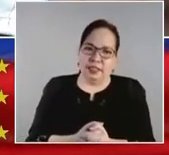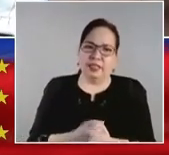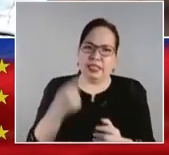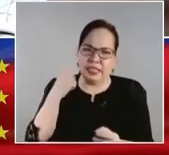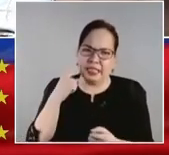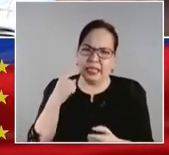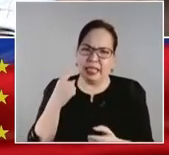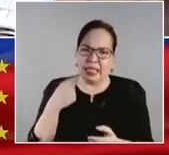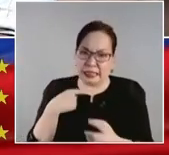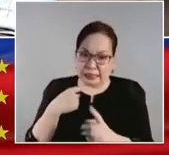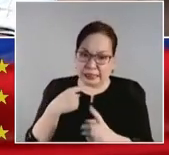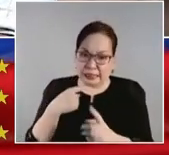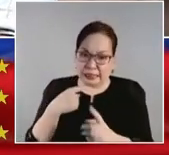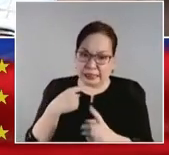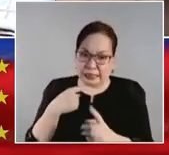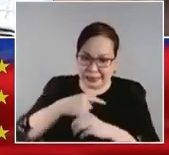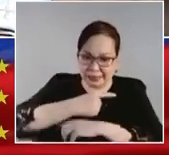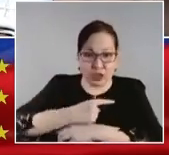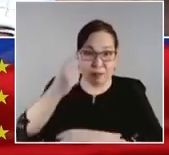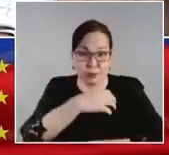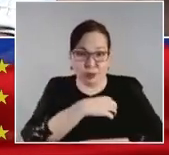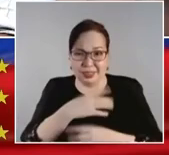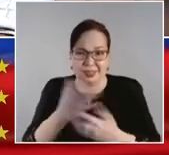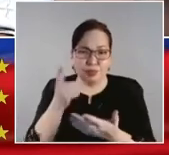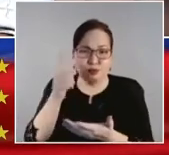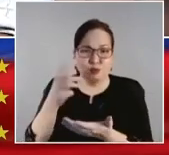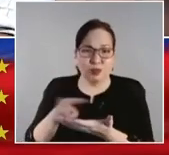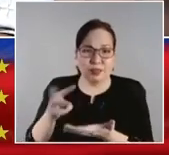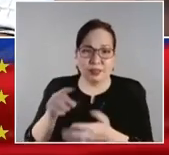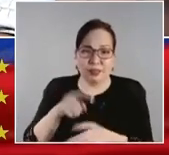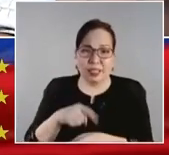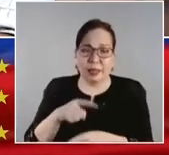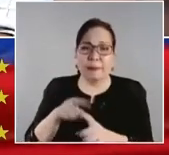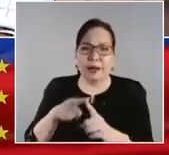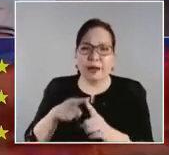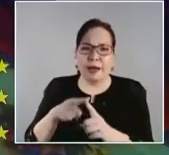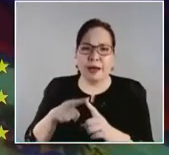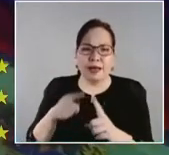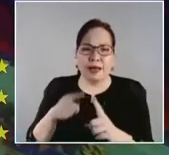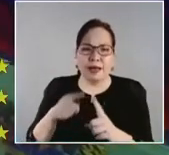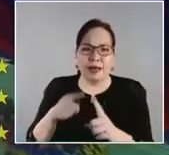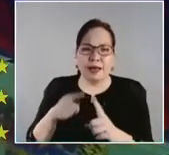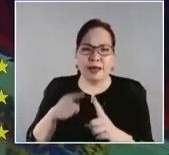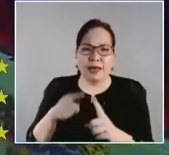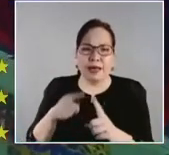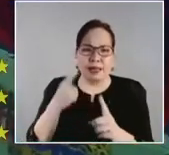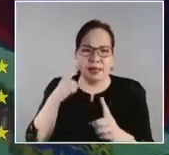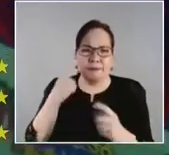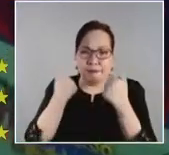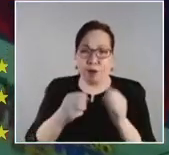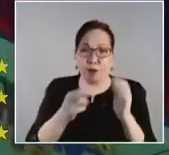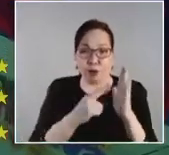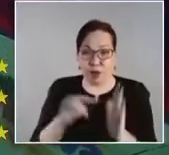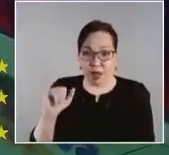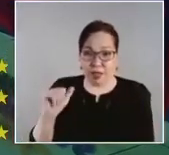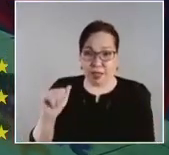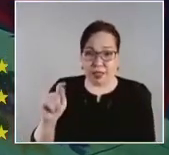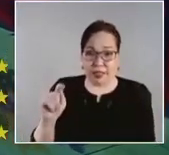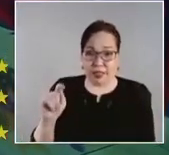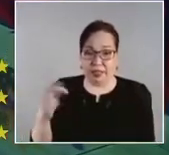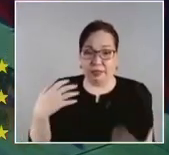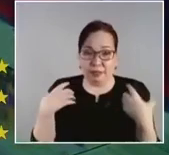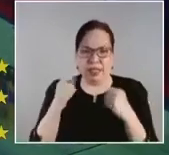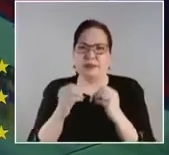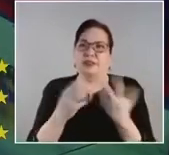But when it comes to the protocol, I think we have to be more effective and efficient. We could